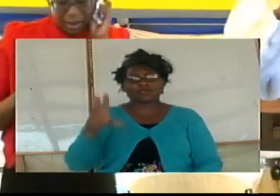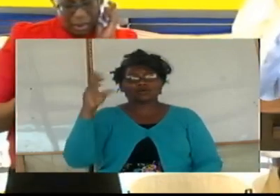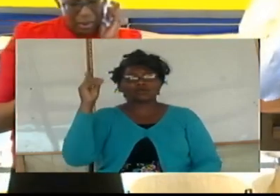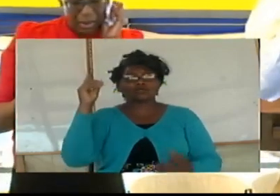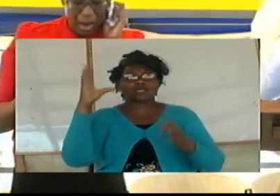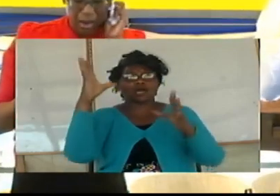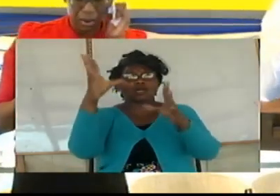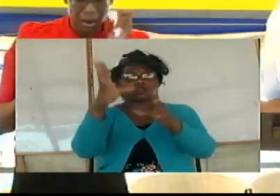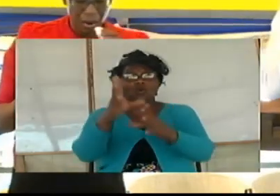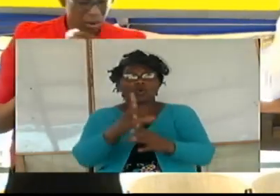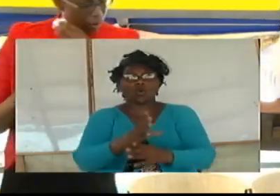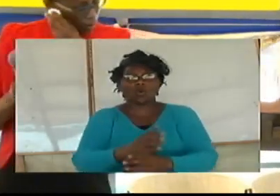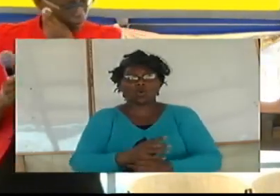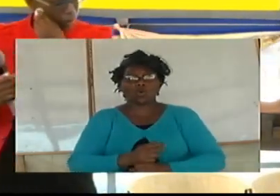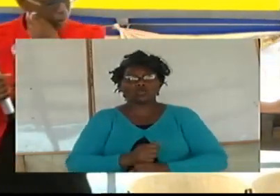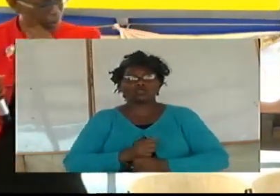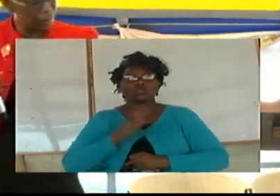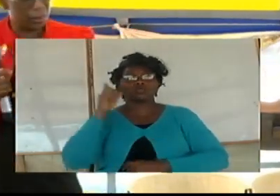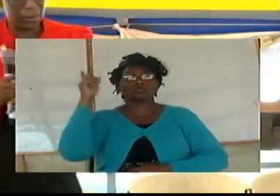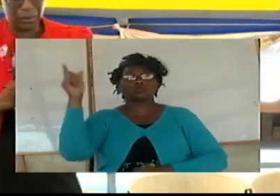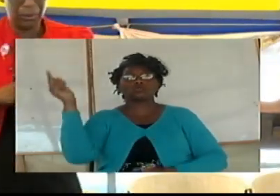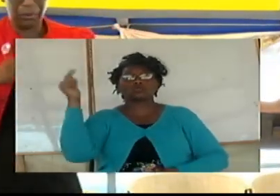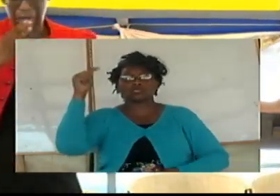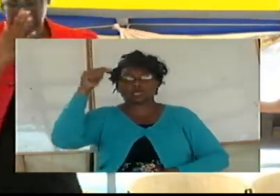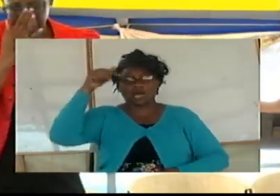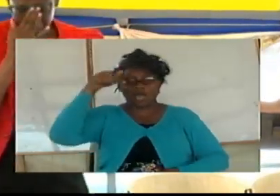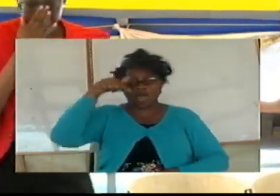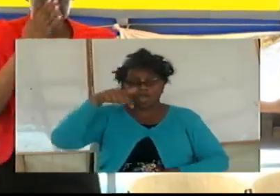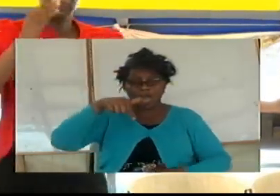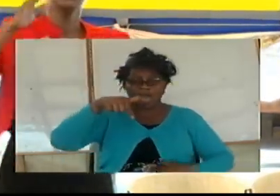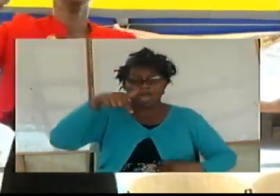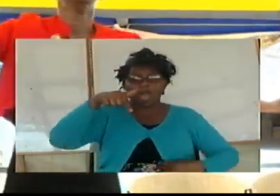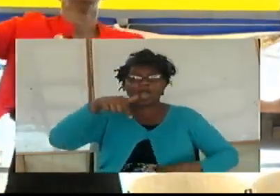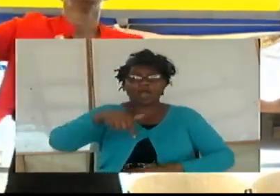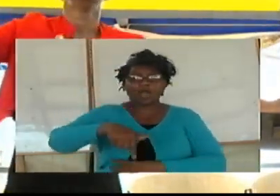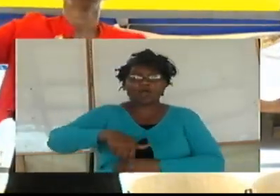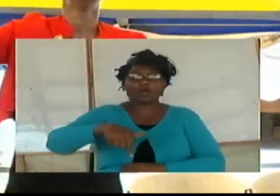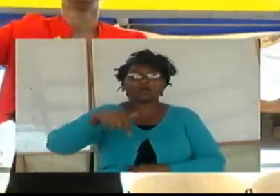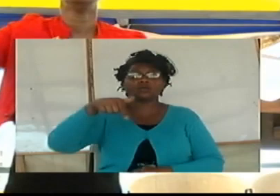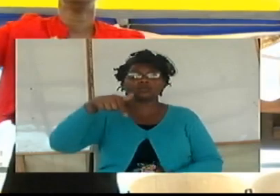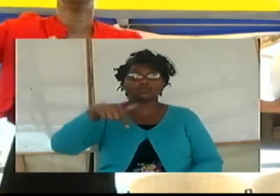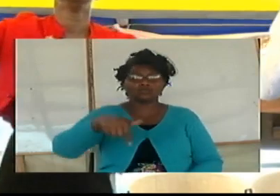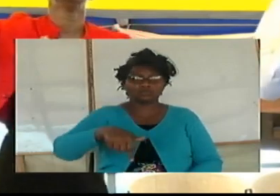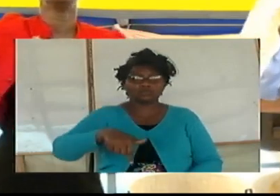Death could not hold you down.